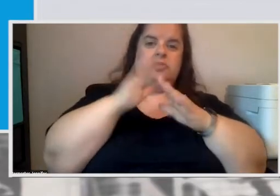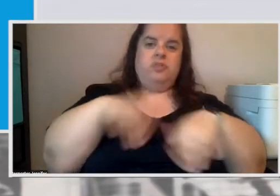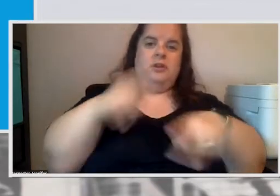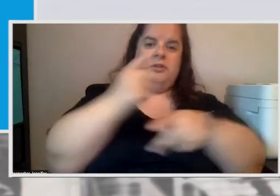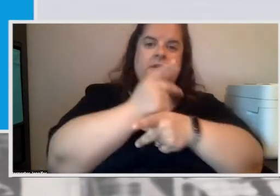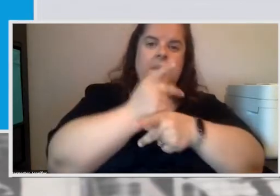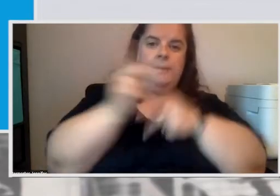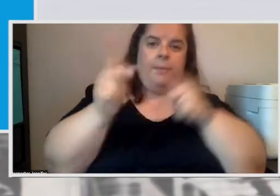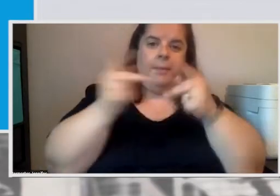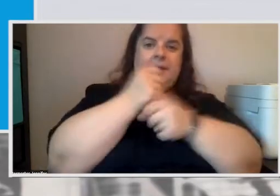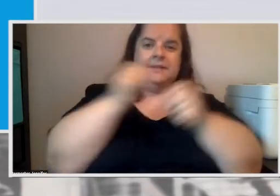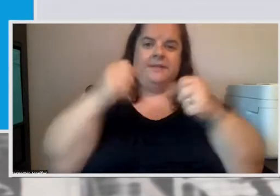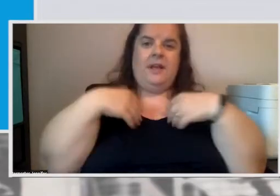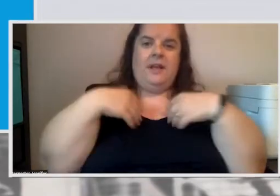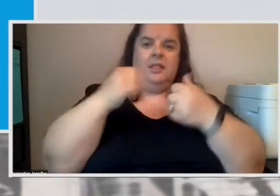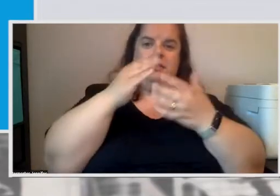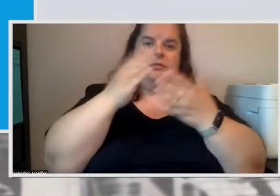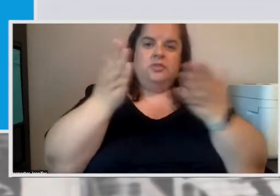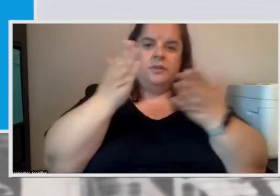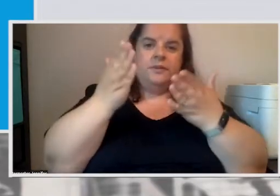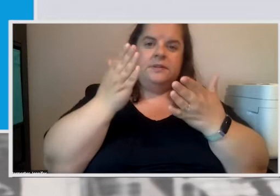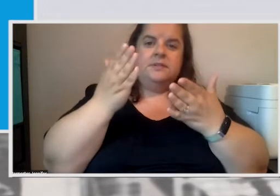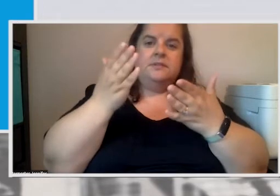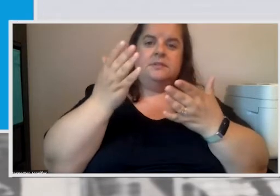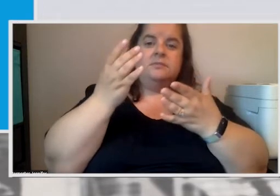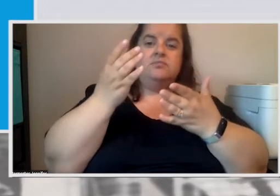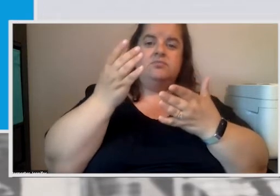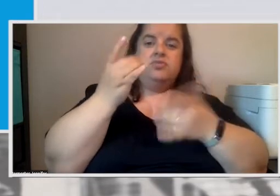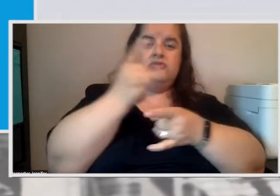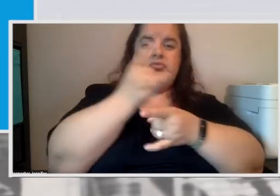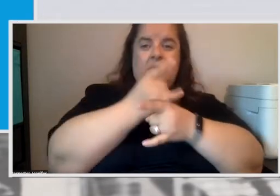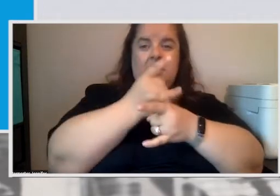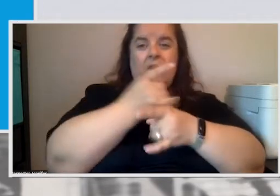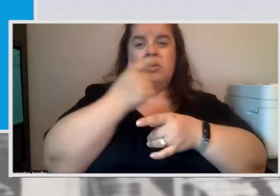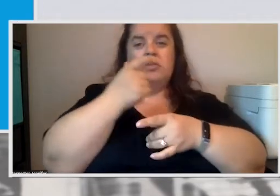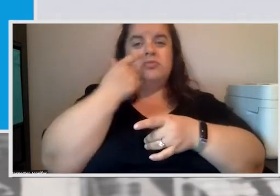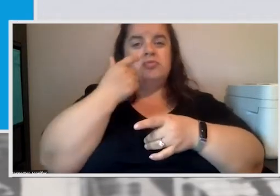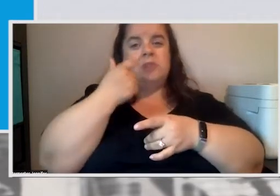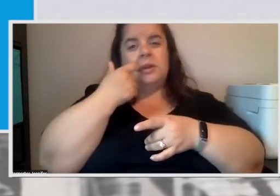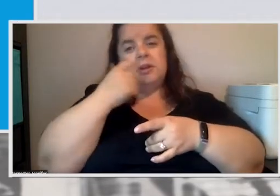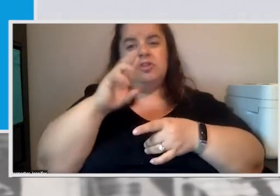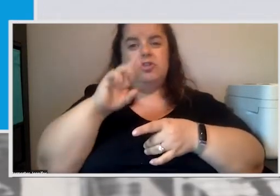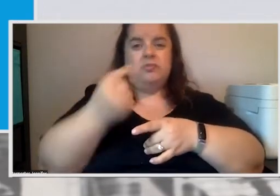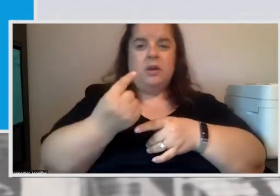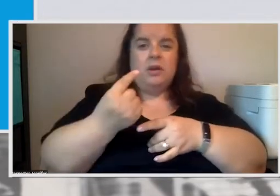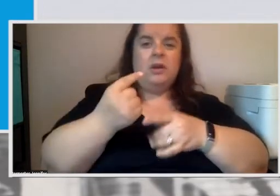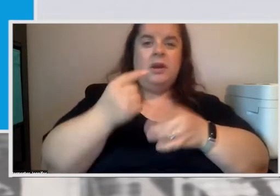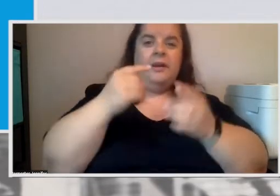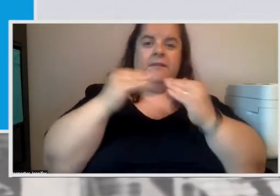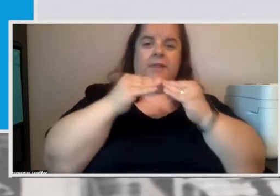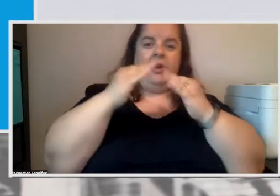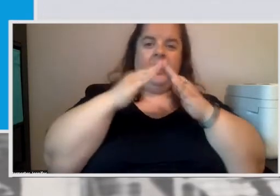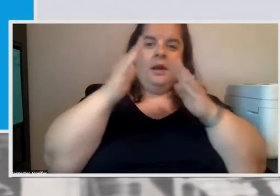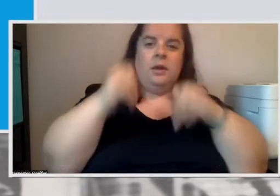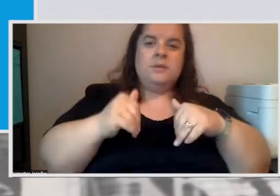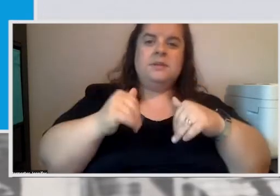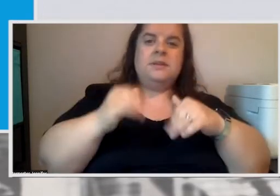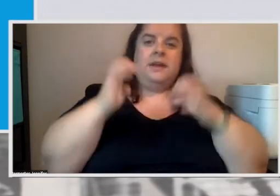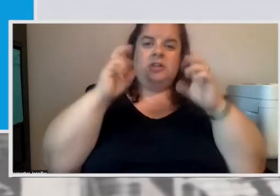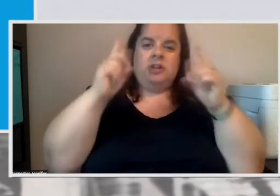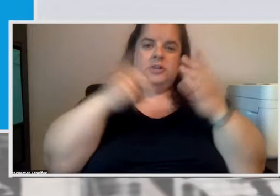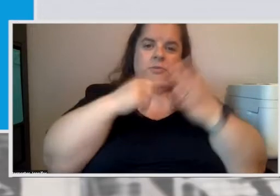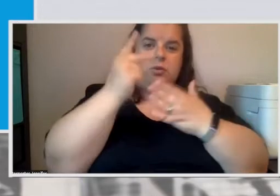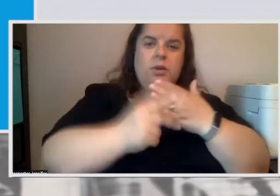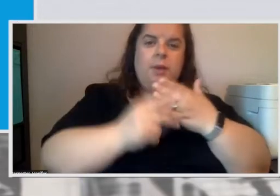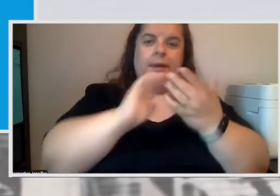childcare, health services, substance abuse services, fair housing counseling, education programs, energy conservation, services for